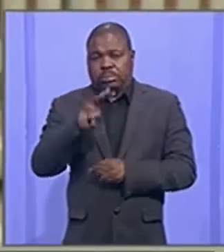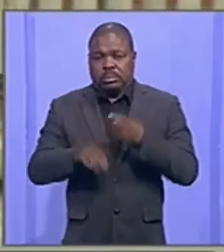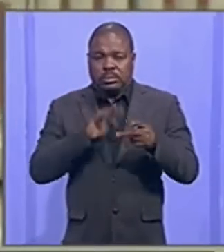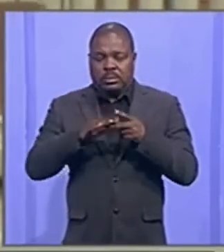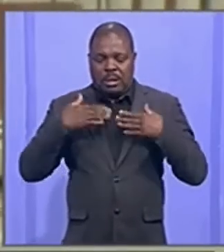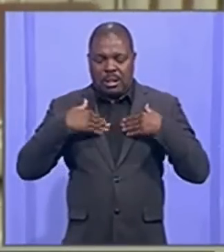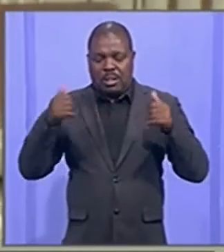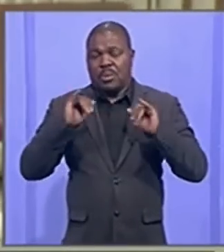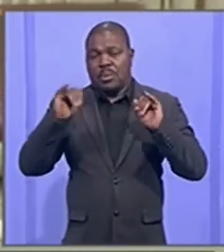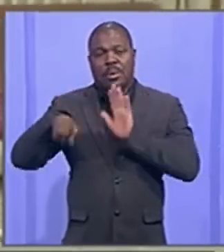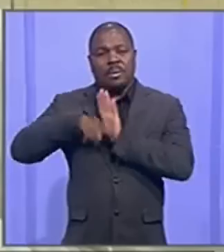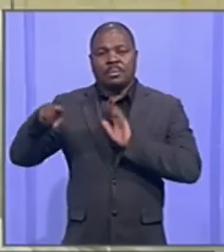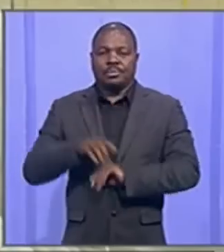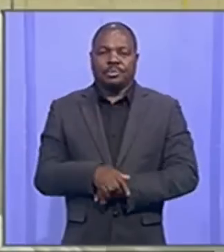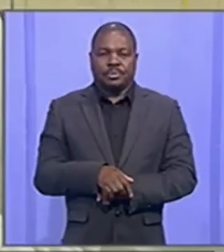a bophelo